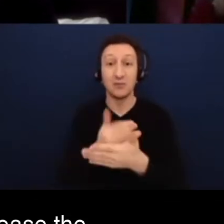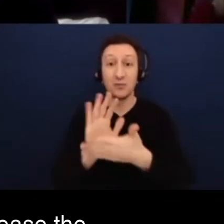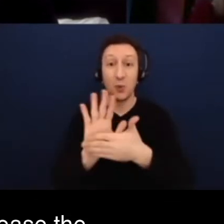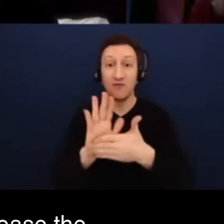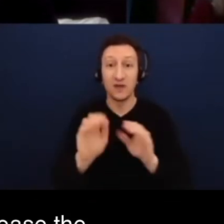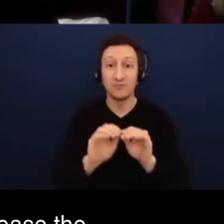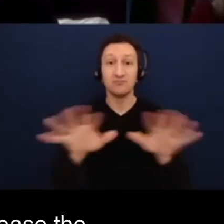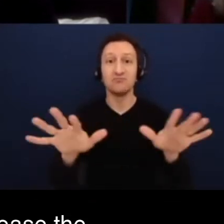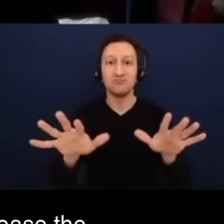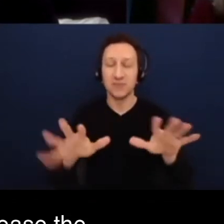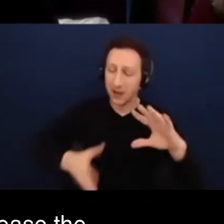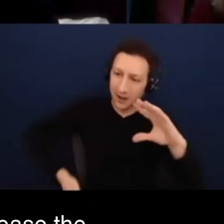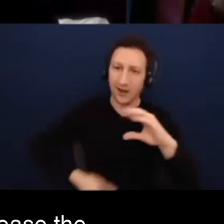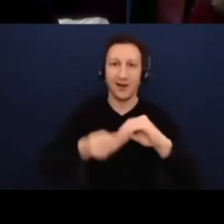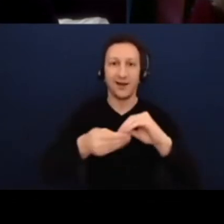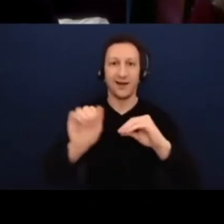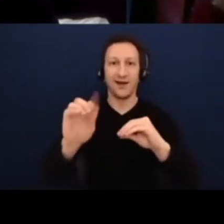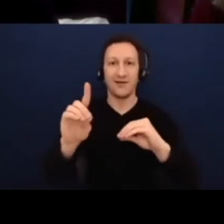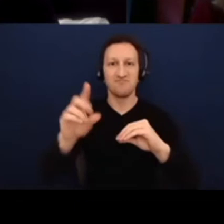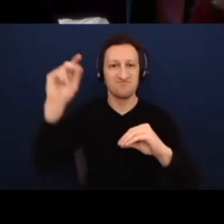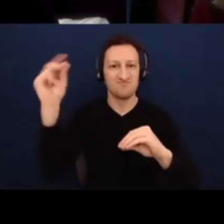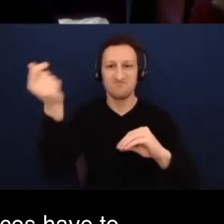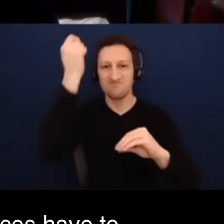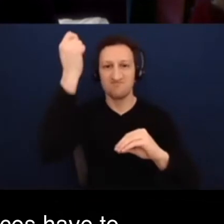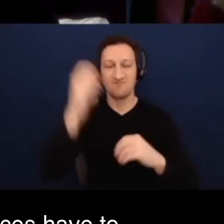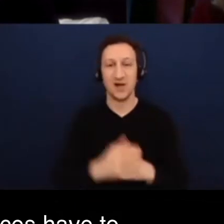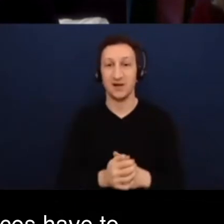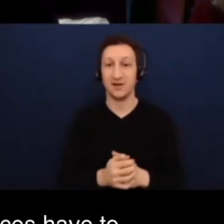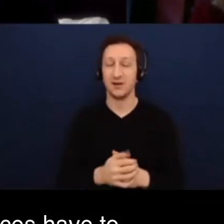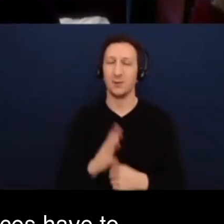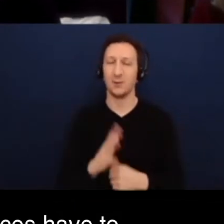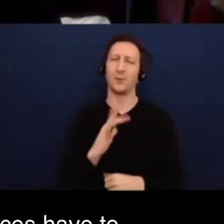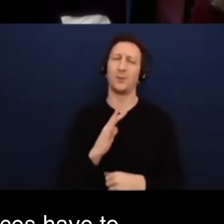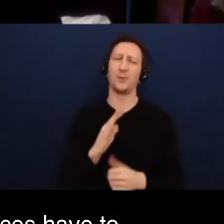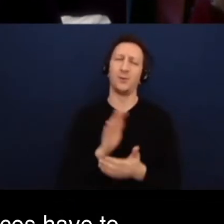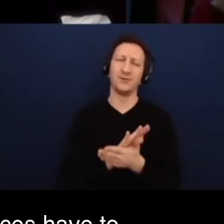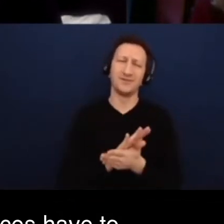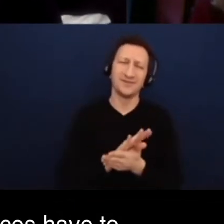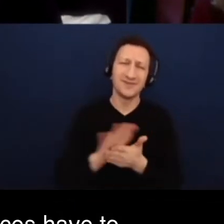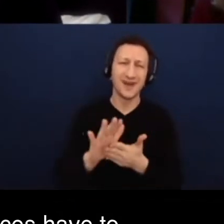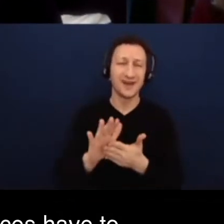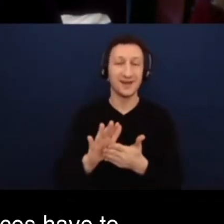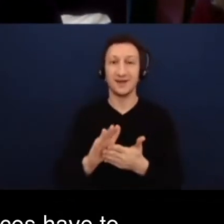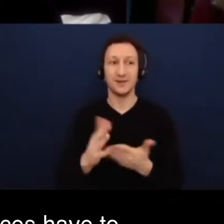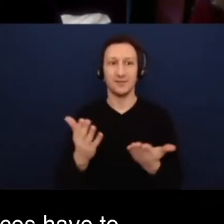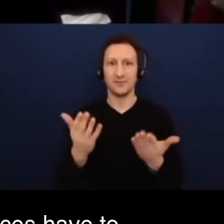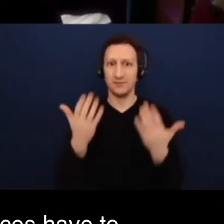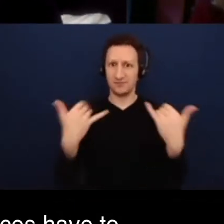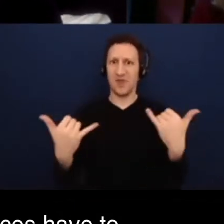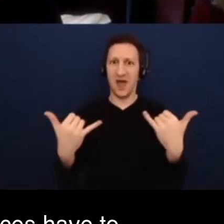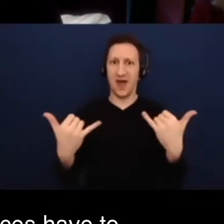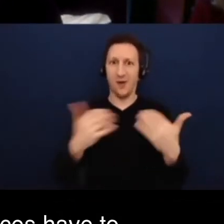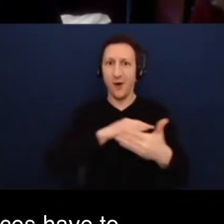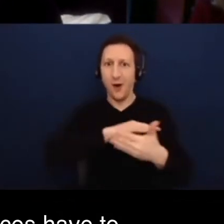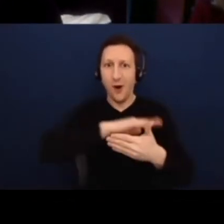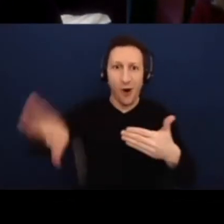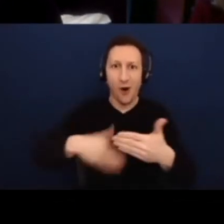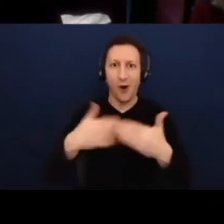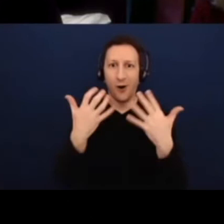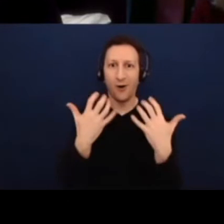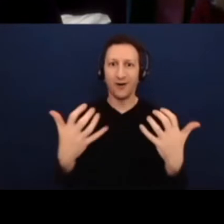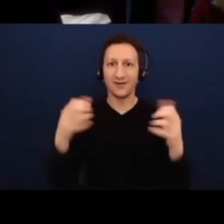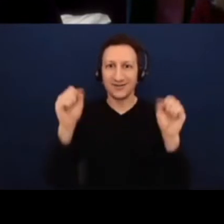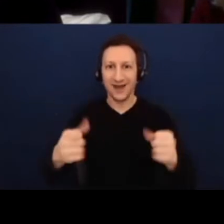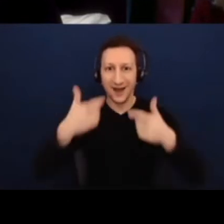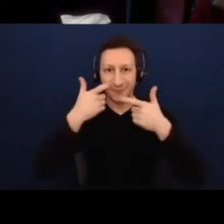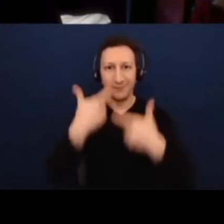to increase the amount of accessibility that all audiences have to the consumption of our films. Because like